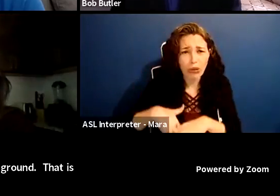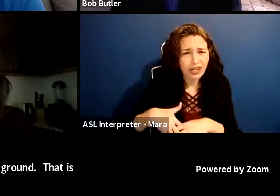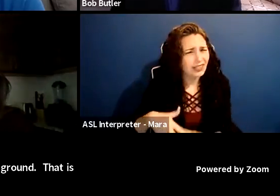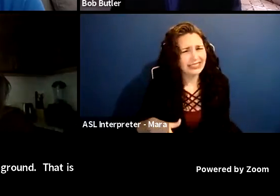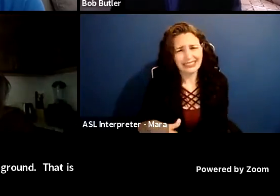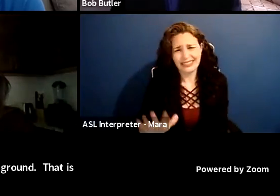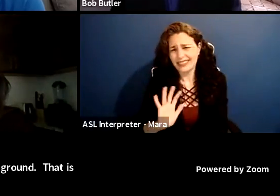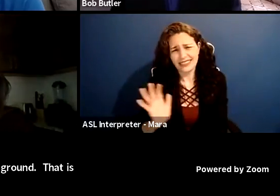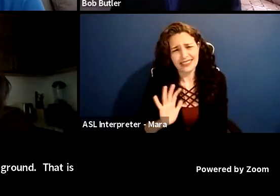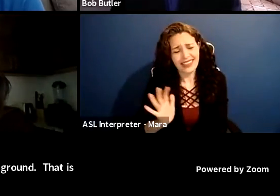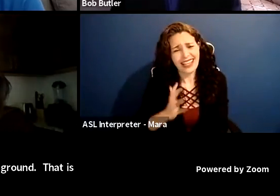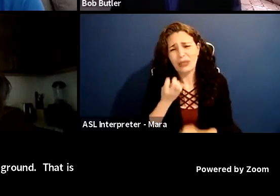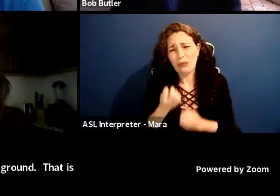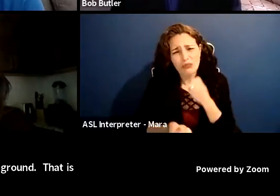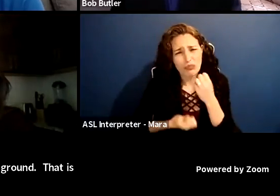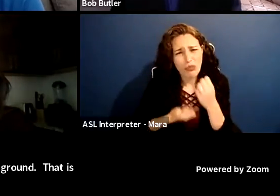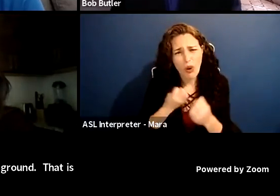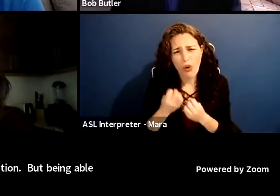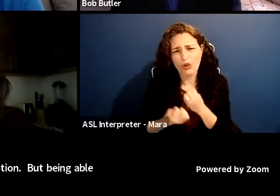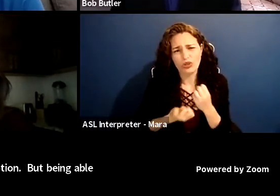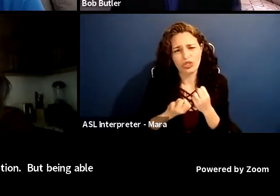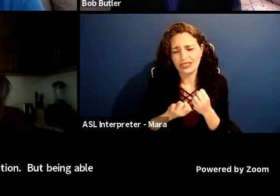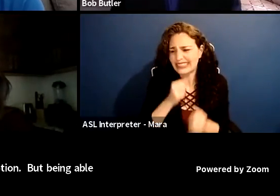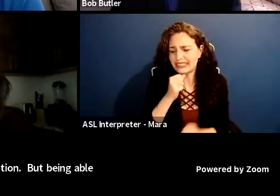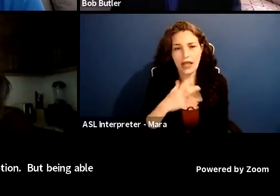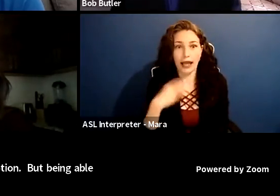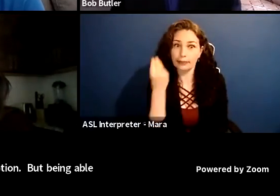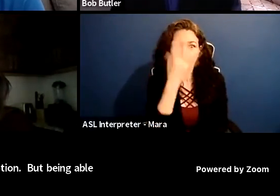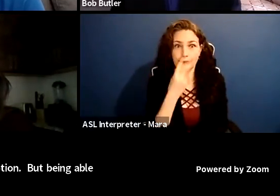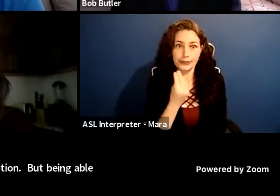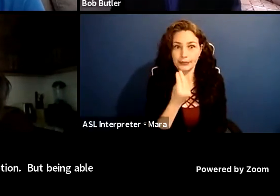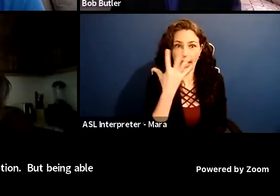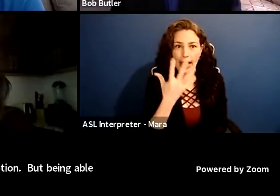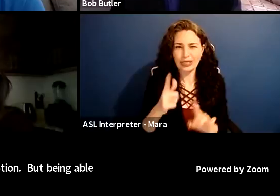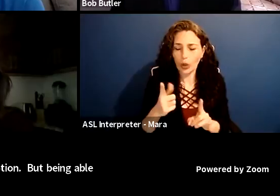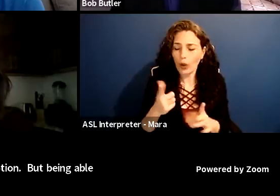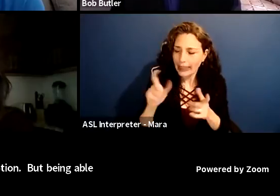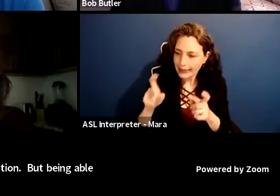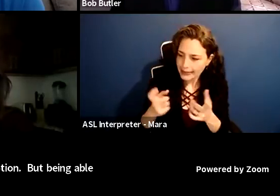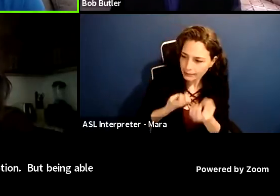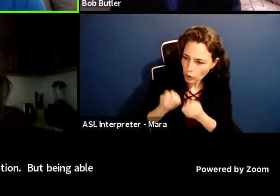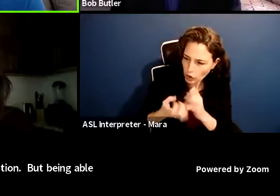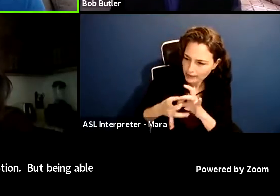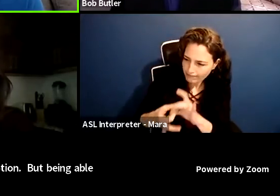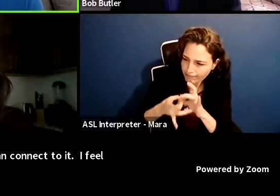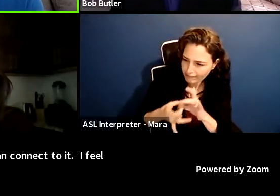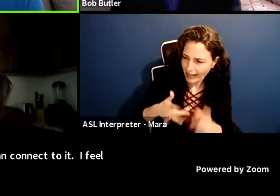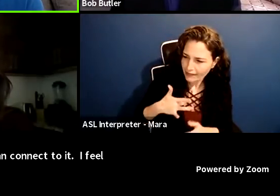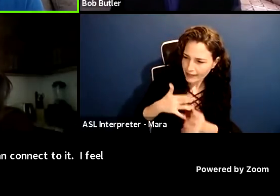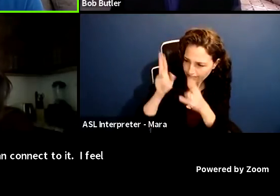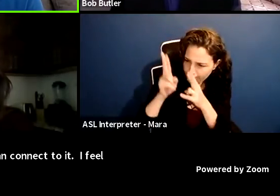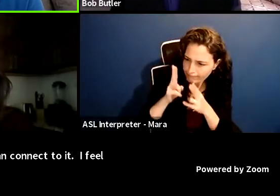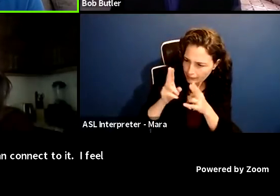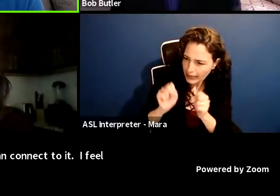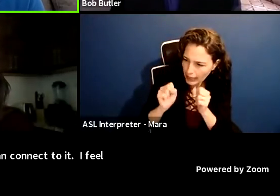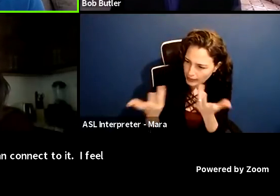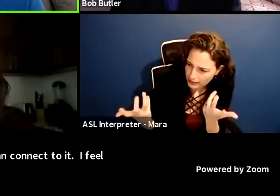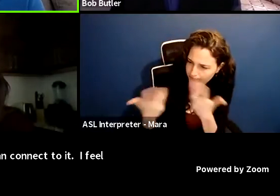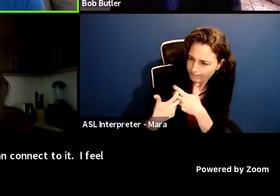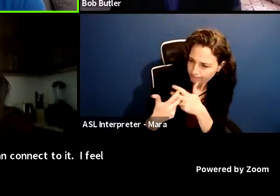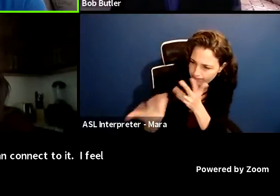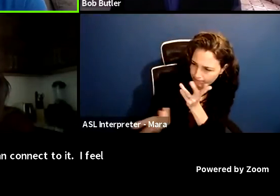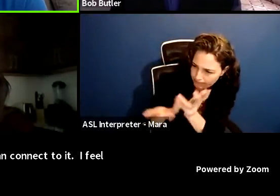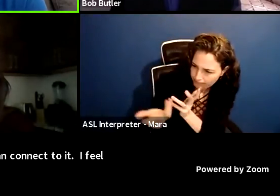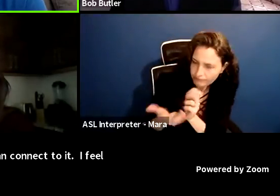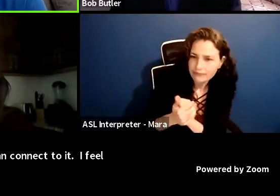a way that people can connect to it, I feel very privileged to do that. And can I just add to what Justine is saying?